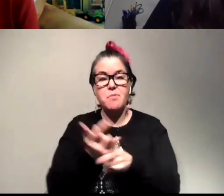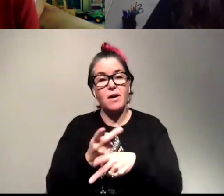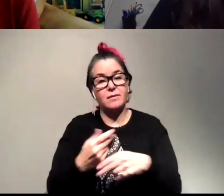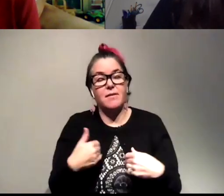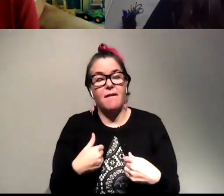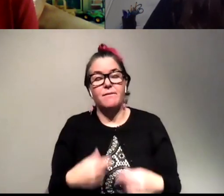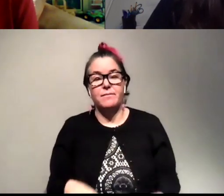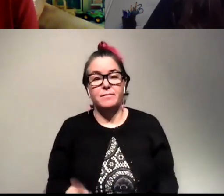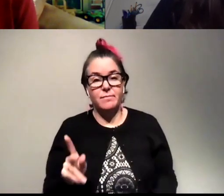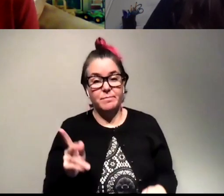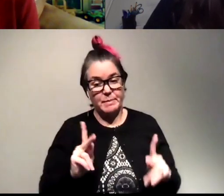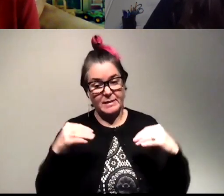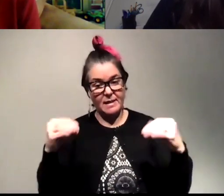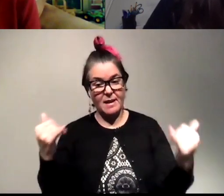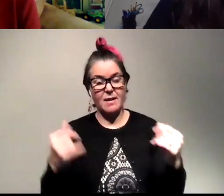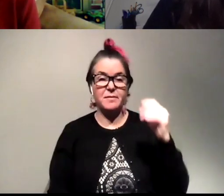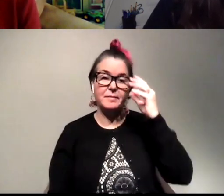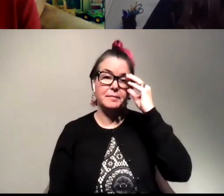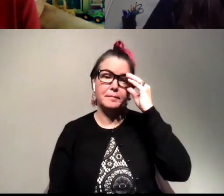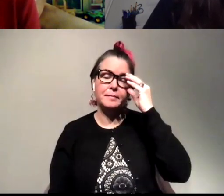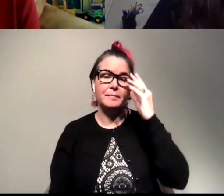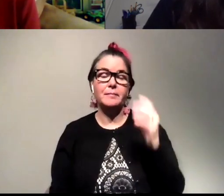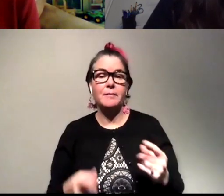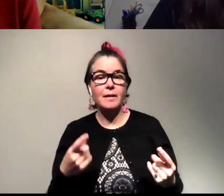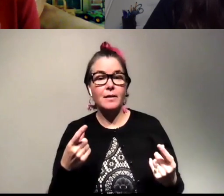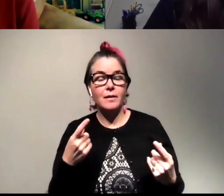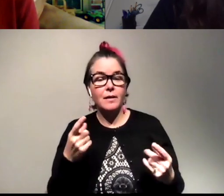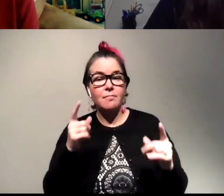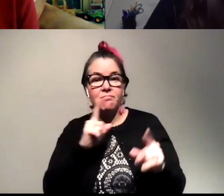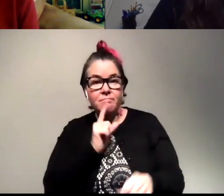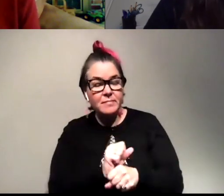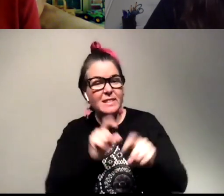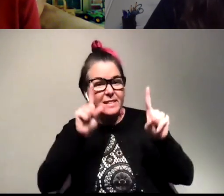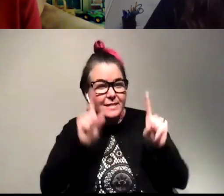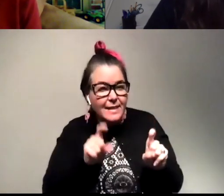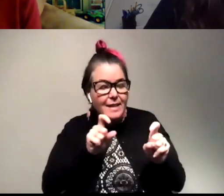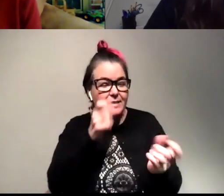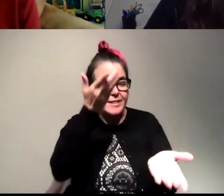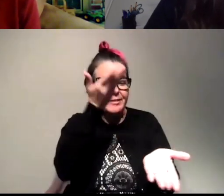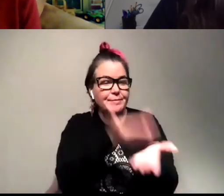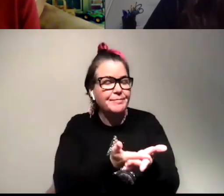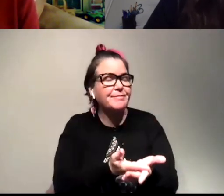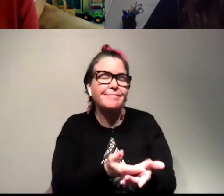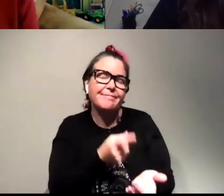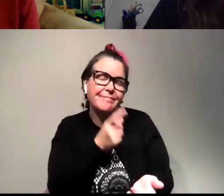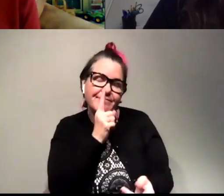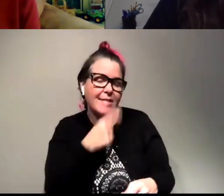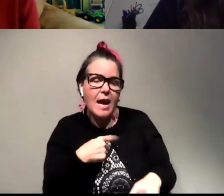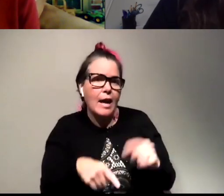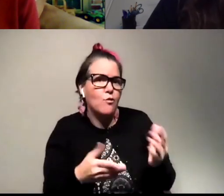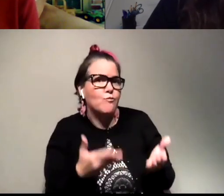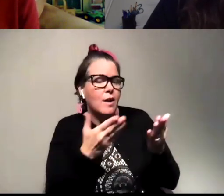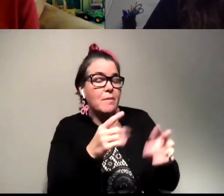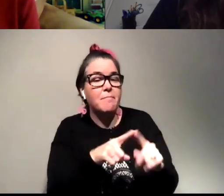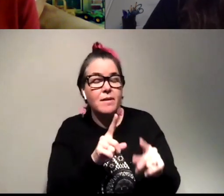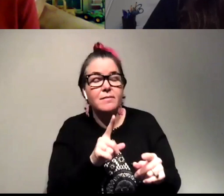on the market. Again, how many of those have been actually tested? I can't recommend them to you, but I can tell